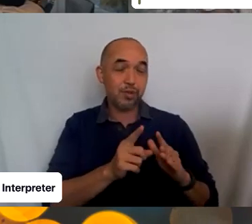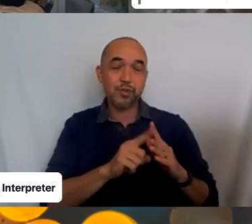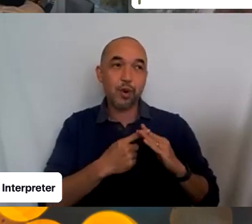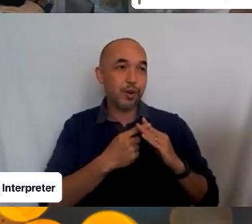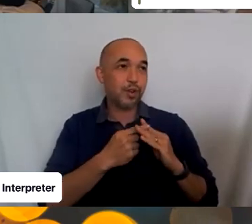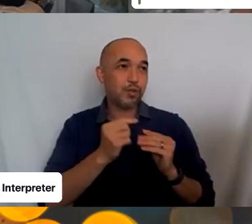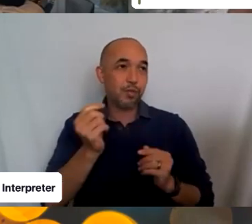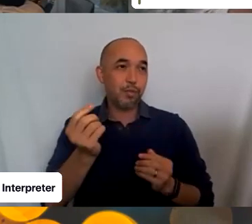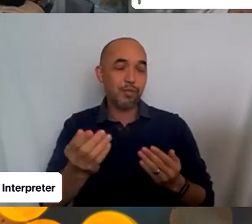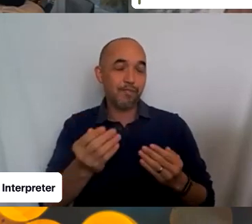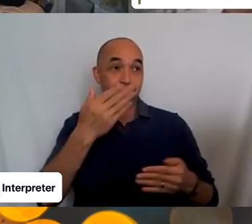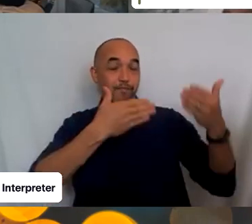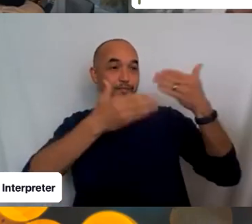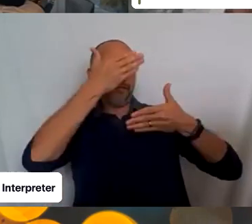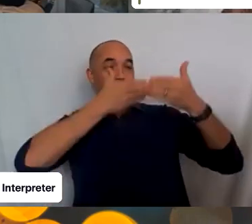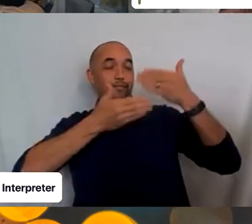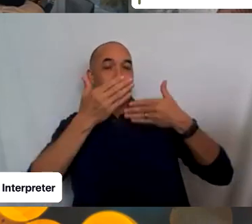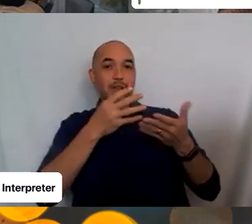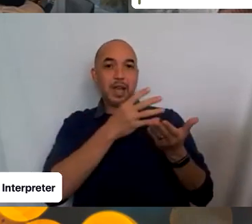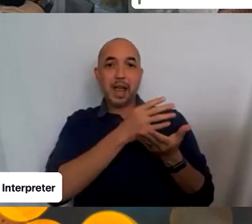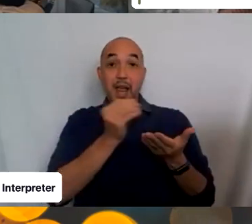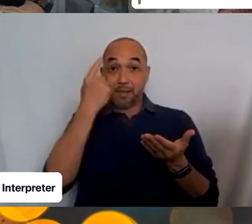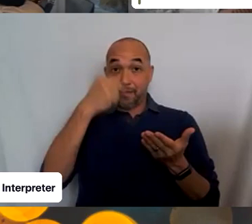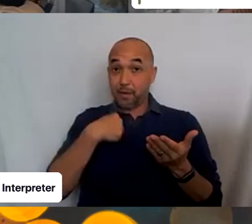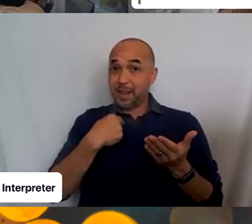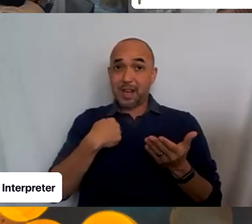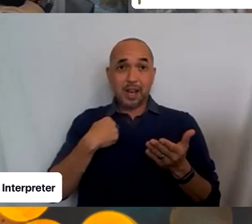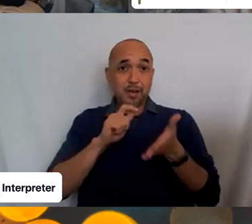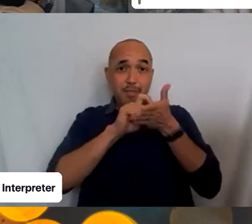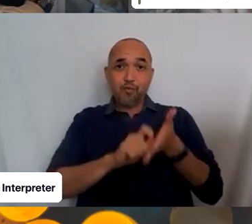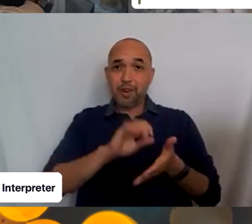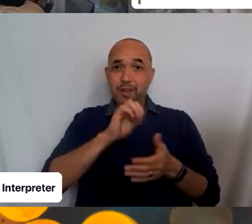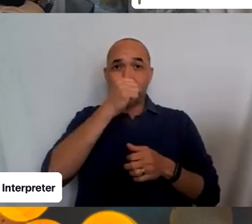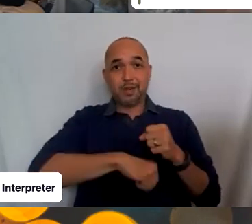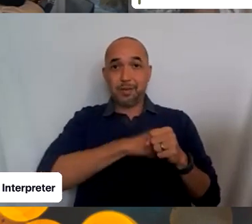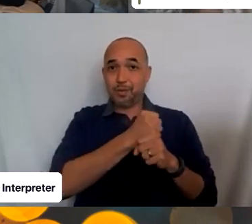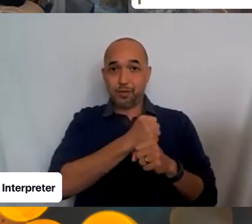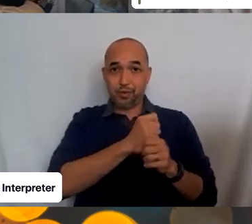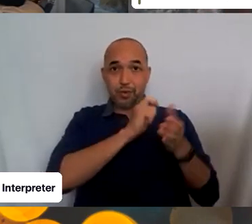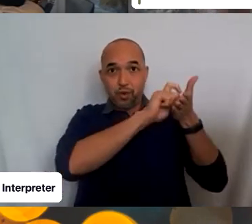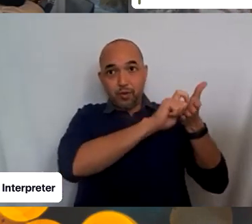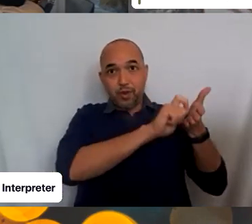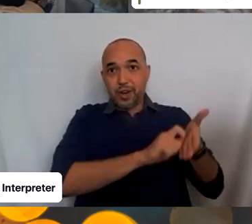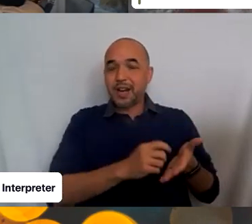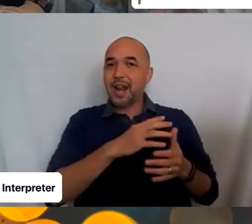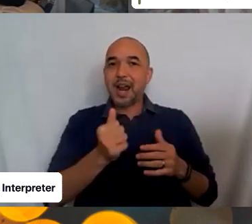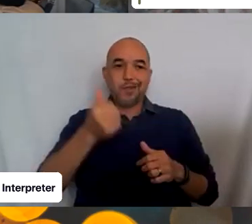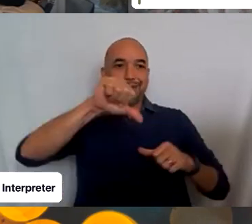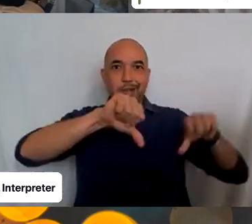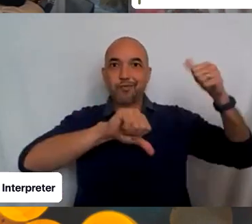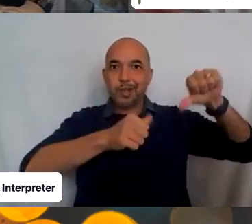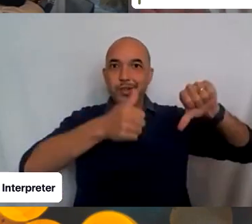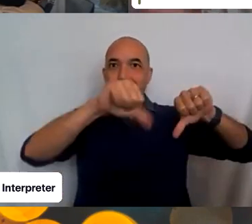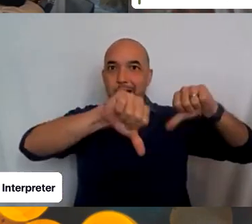single review. And this is, you know, I mean, this is after, for me, I had been writing for 10 years and just getting rejection, just like so many